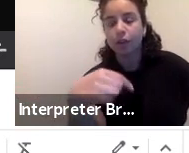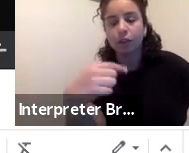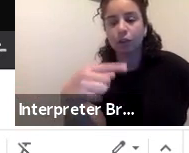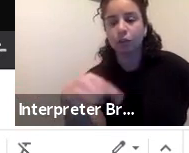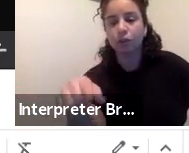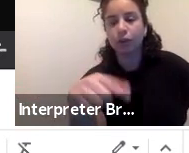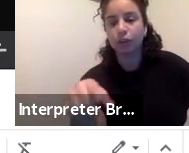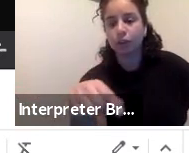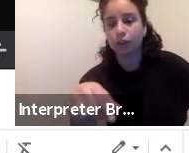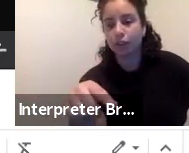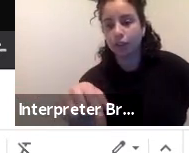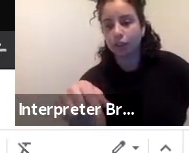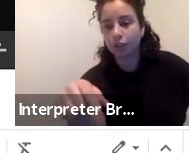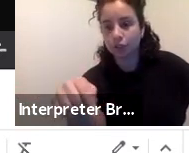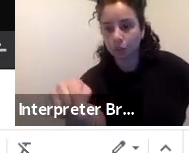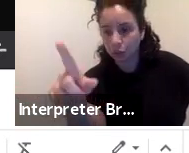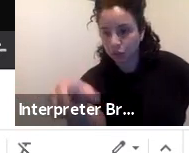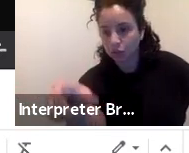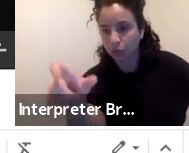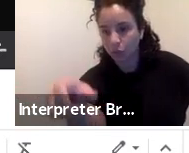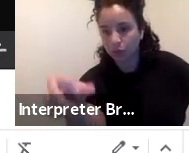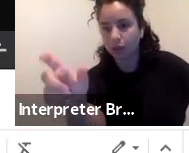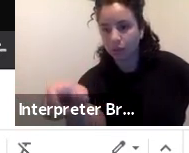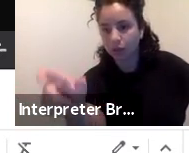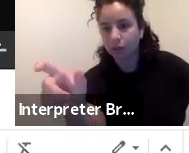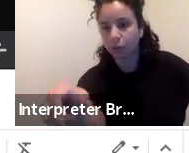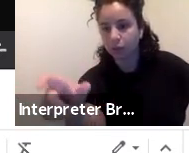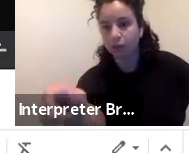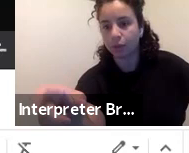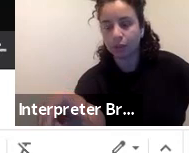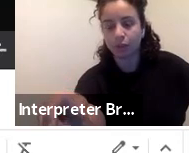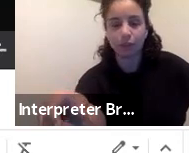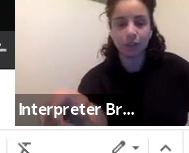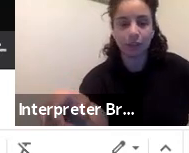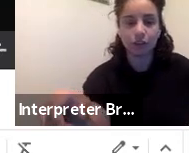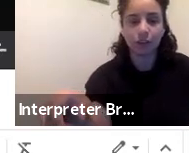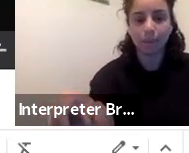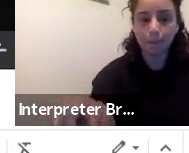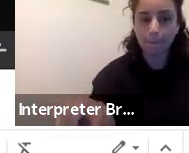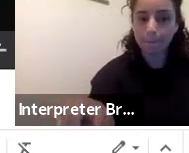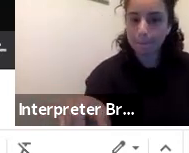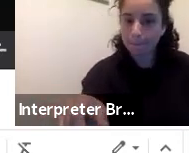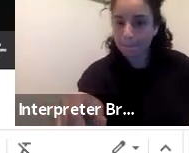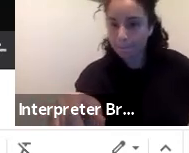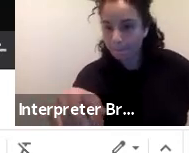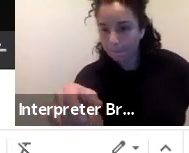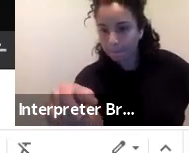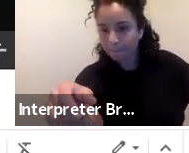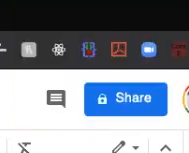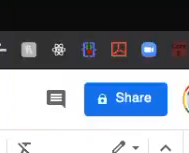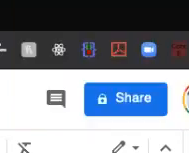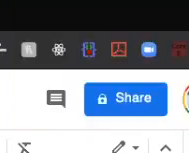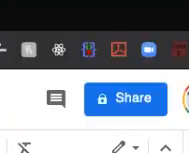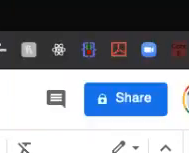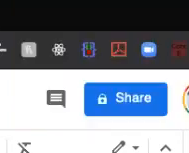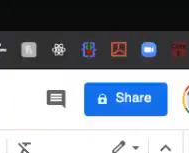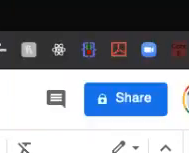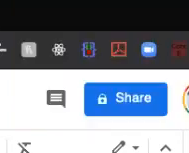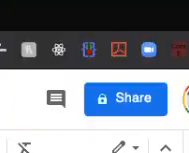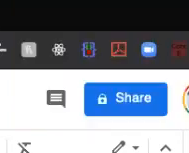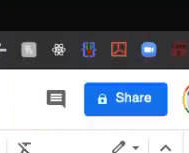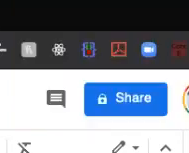Ava, so the three of us couldn't see each other. So we're just scrolling amongst the participants in order to see each other. Interesting. Thank